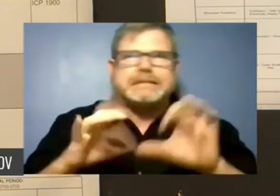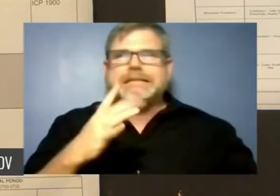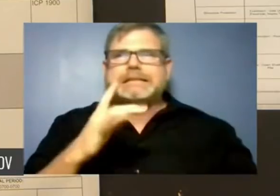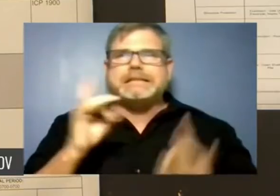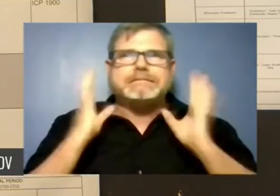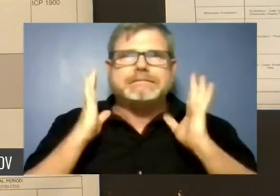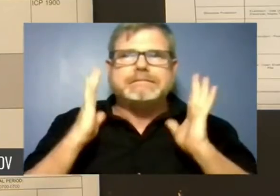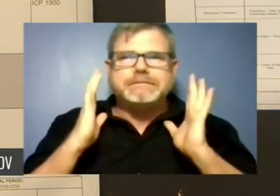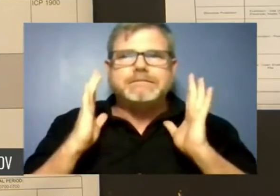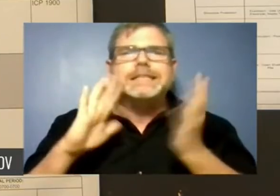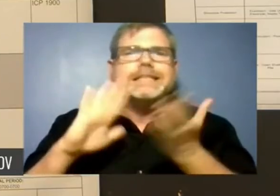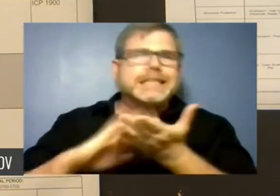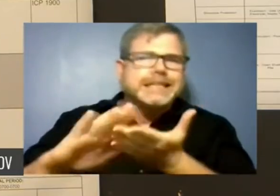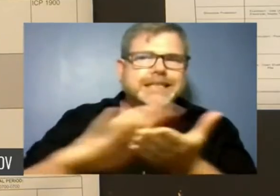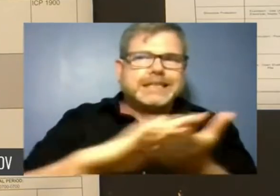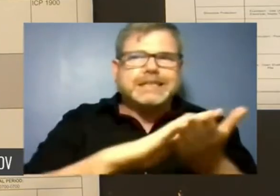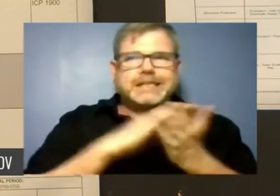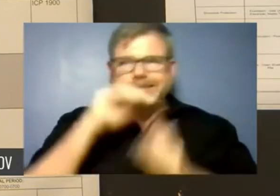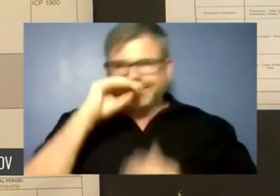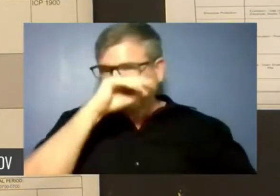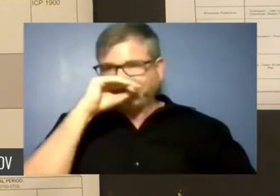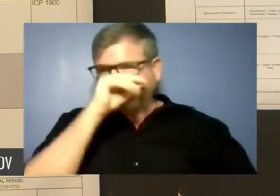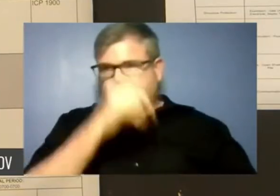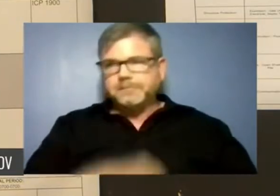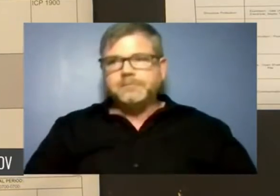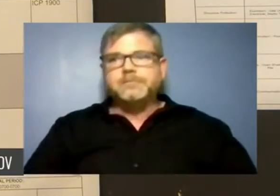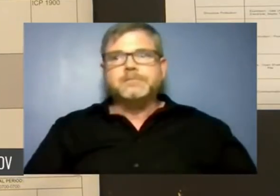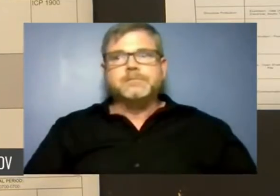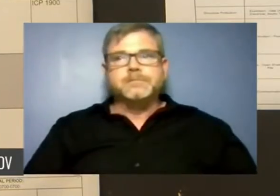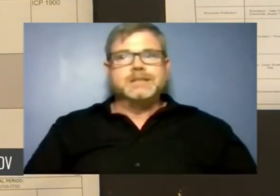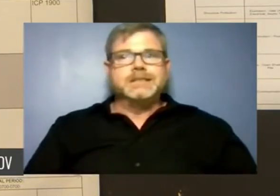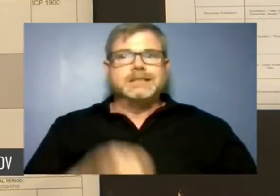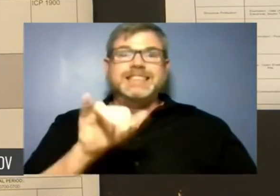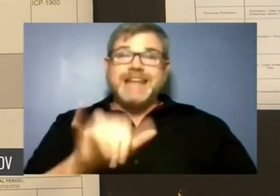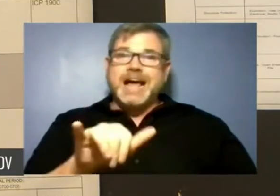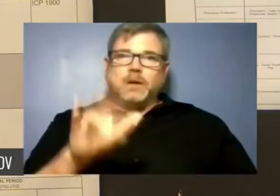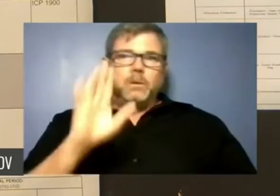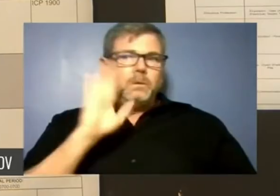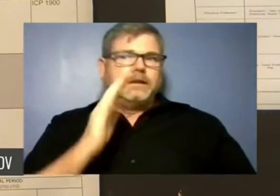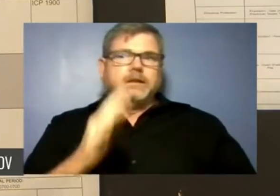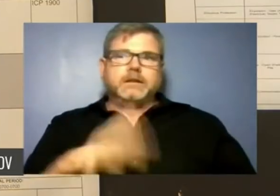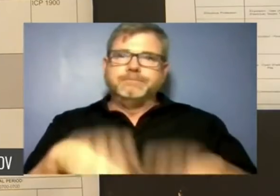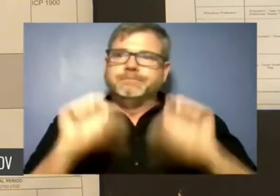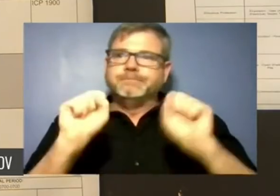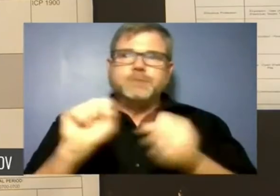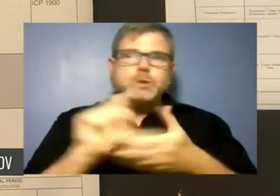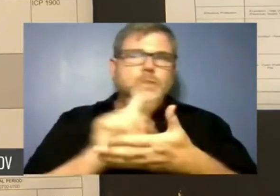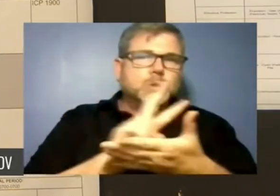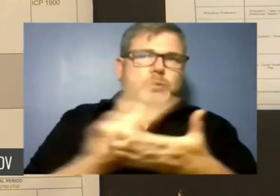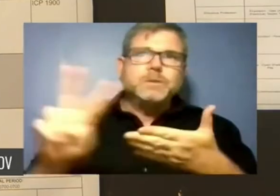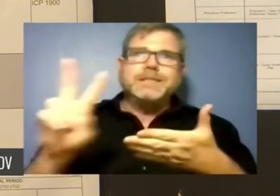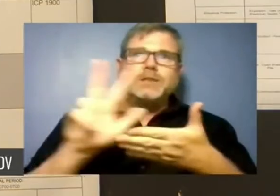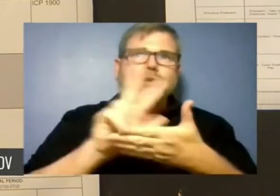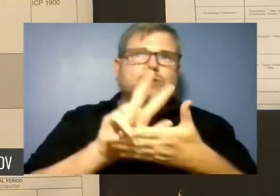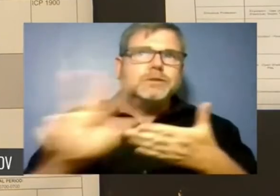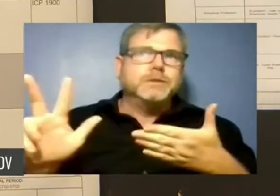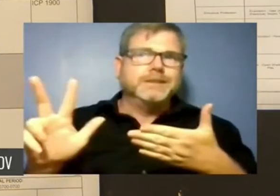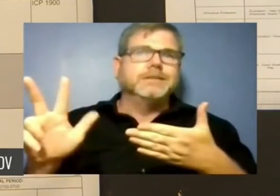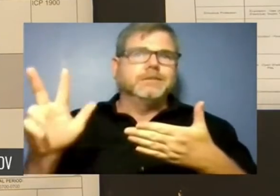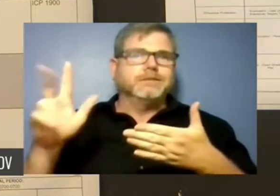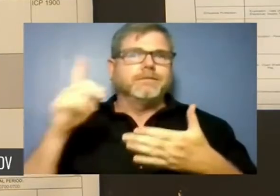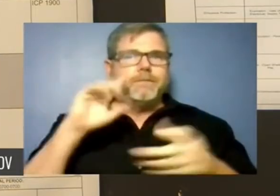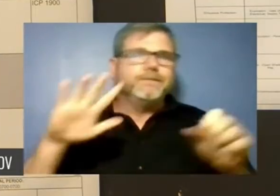may take as long as 2 to 3 weeks, hopefully not, but could take as long as 2 to 3 weeks. There will